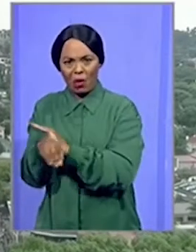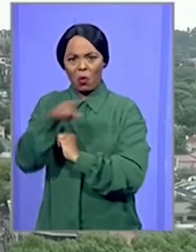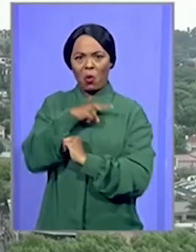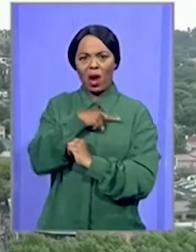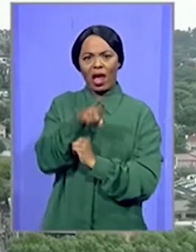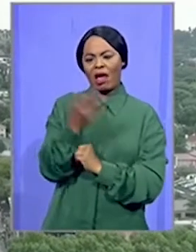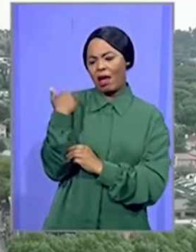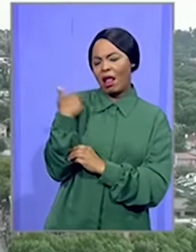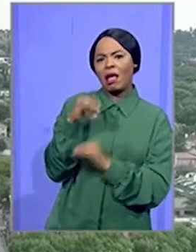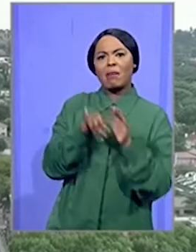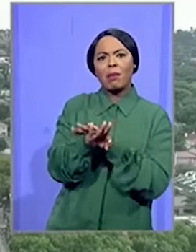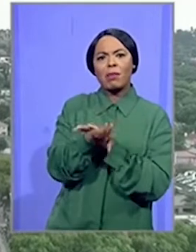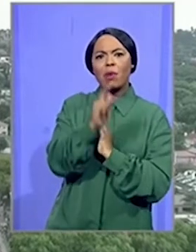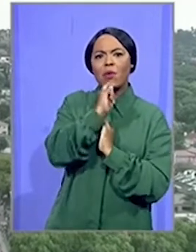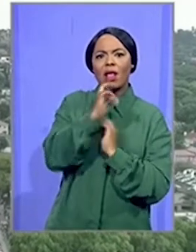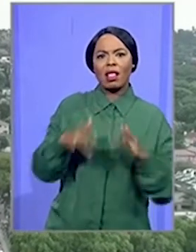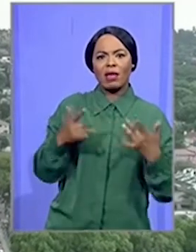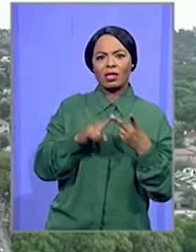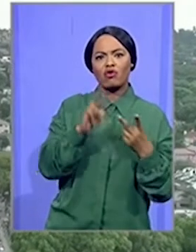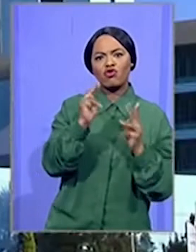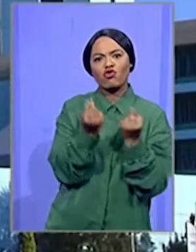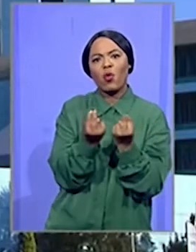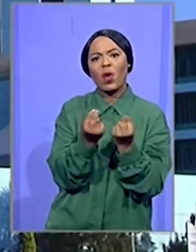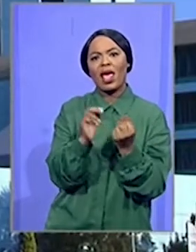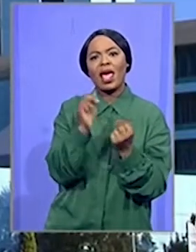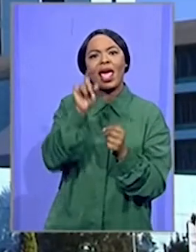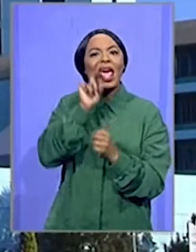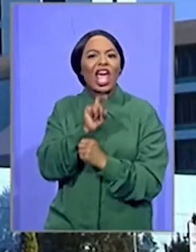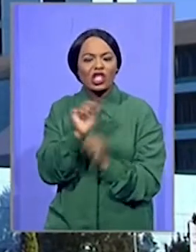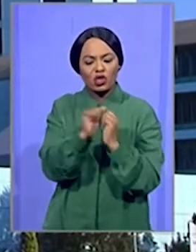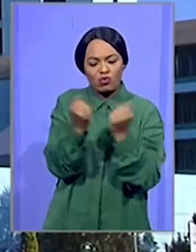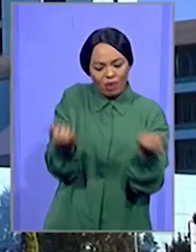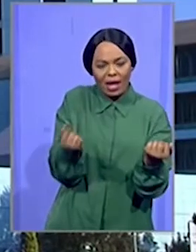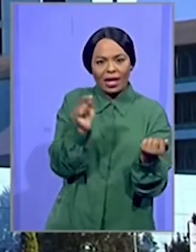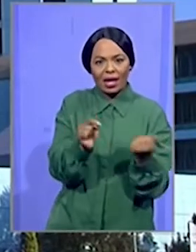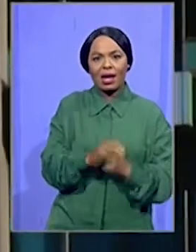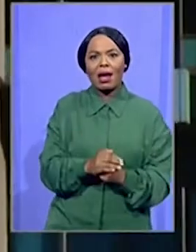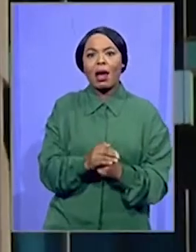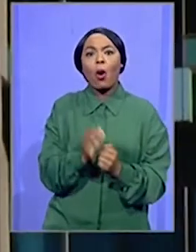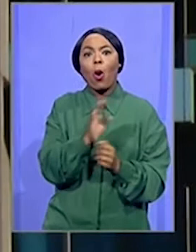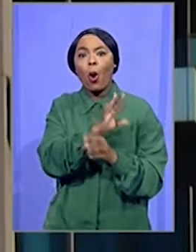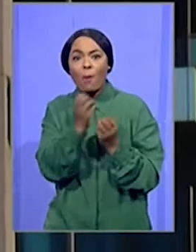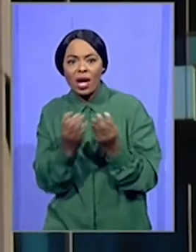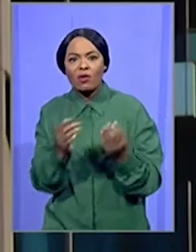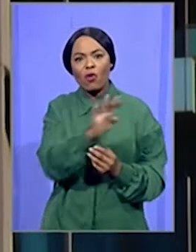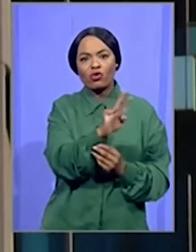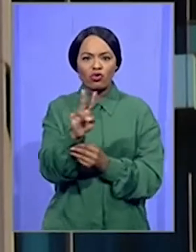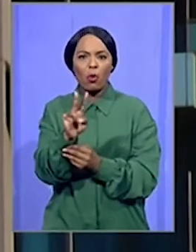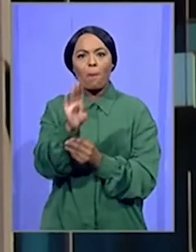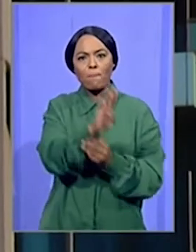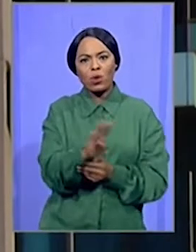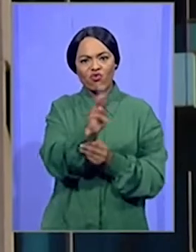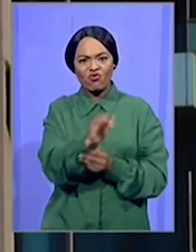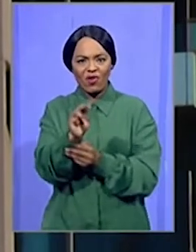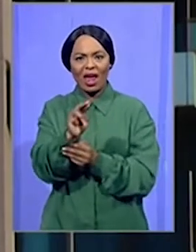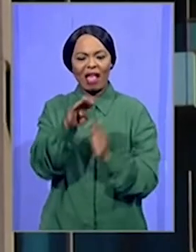ya lenaneo la mesong le kuranta ya New Age. Mašeleng ao a balelwago diranta tše dimilione tše 4.2.